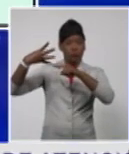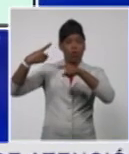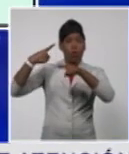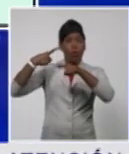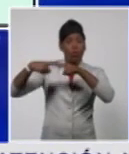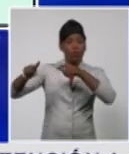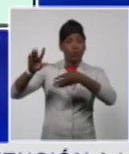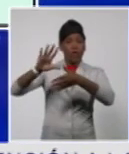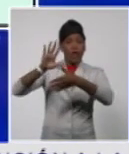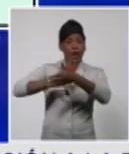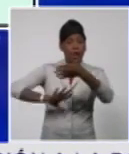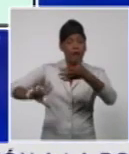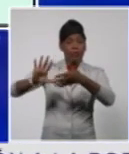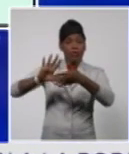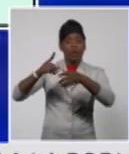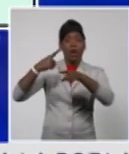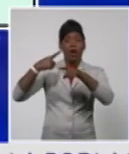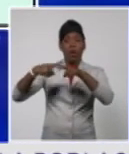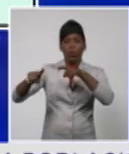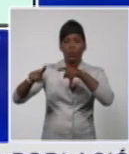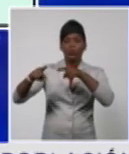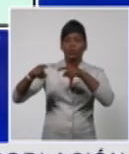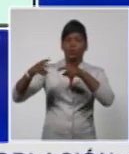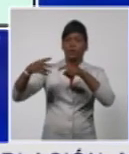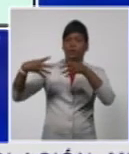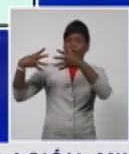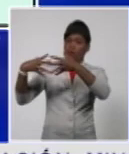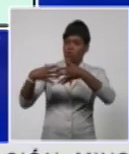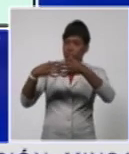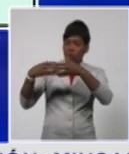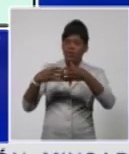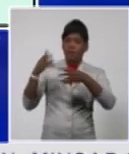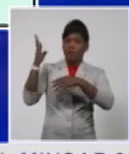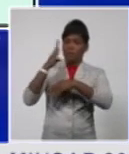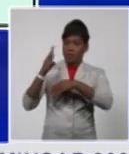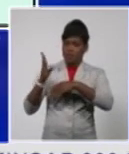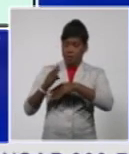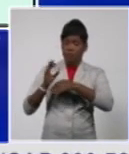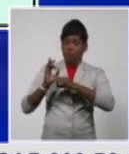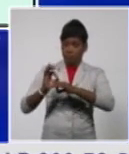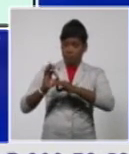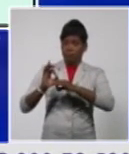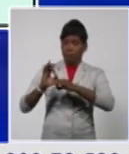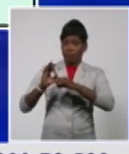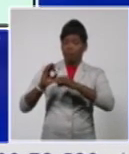cases, then comes Mexico, Argentina and Chile, and so on.